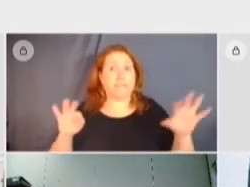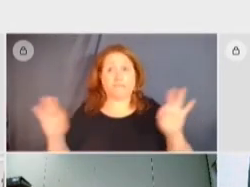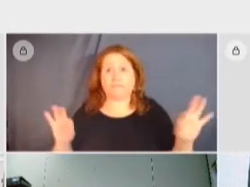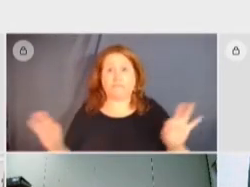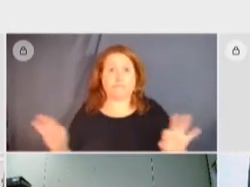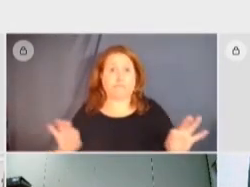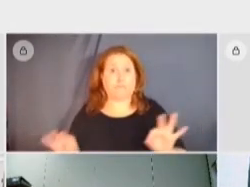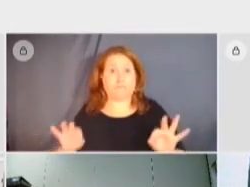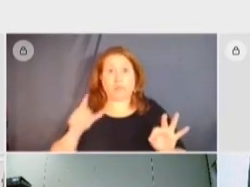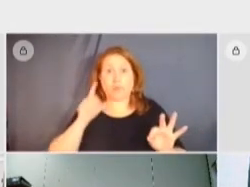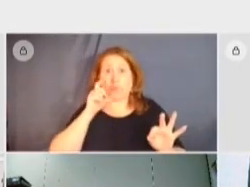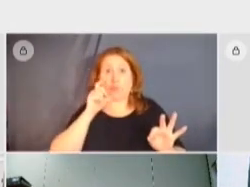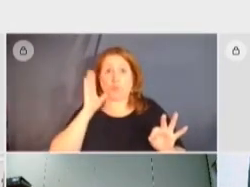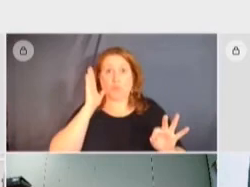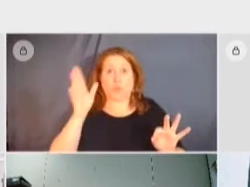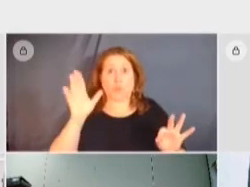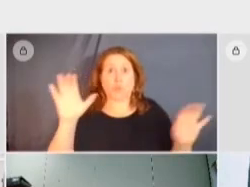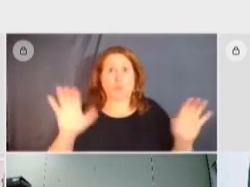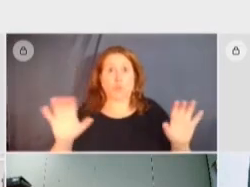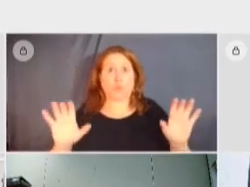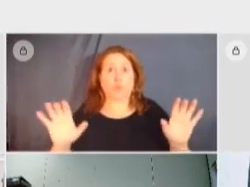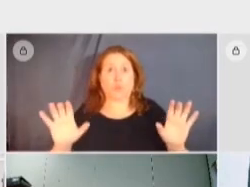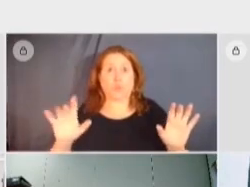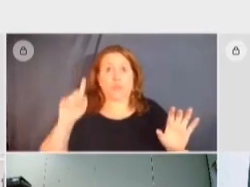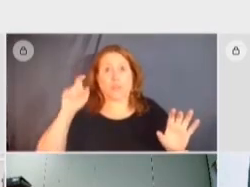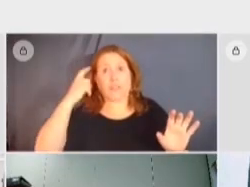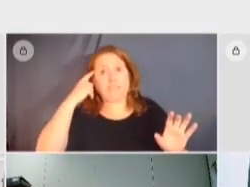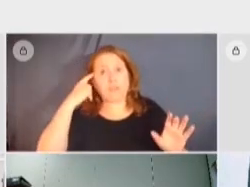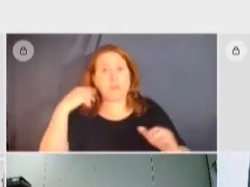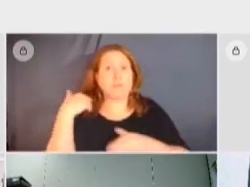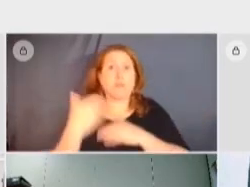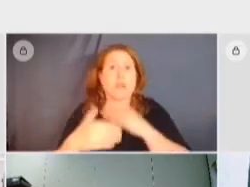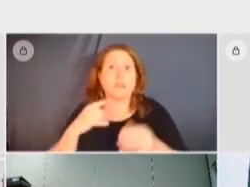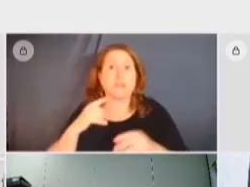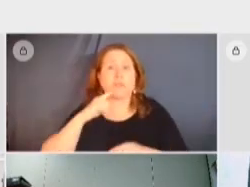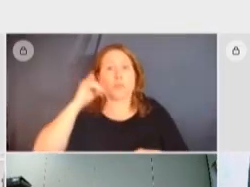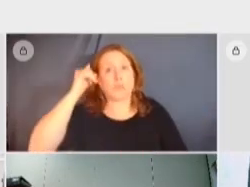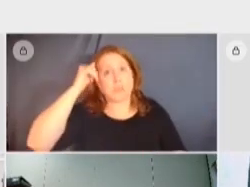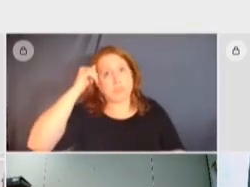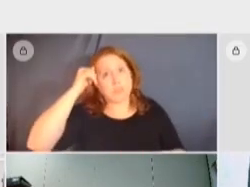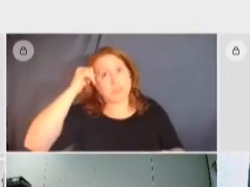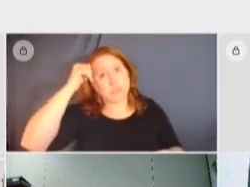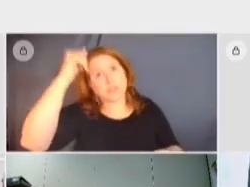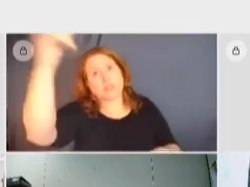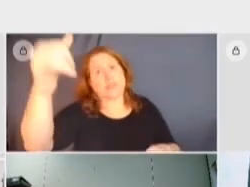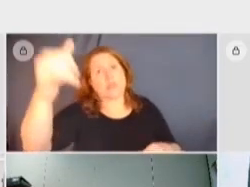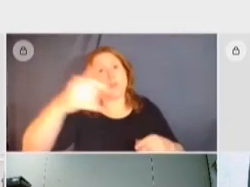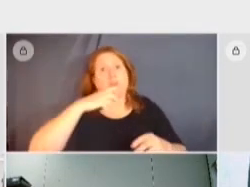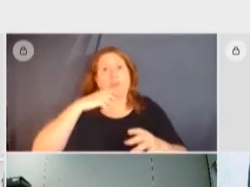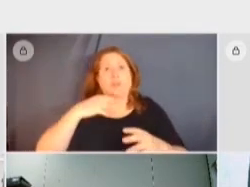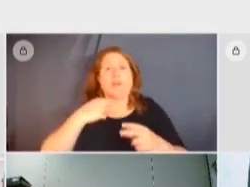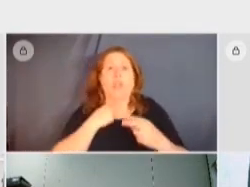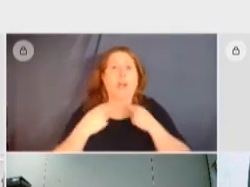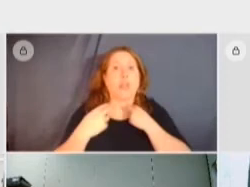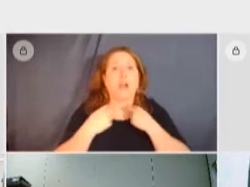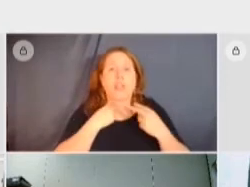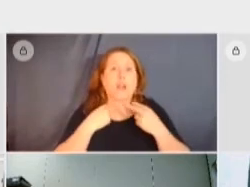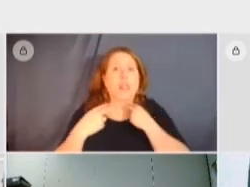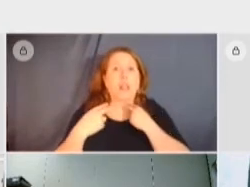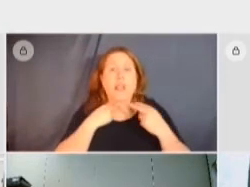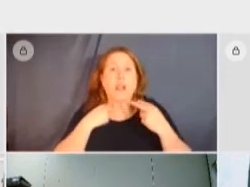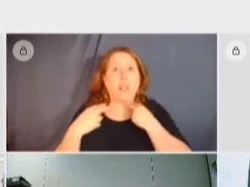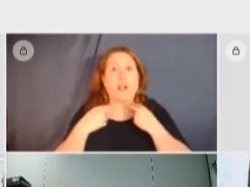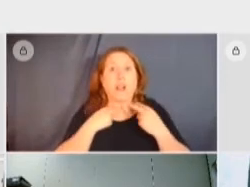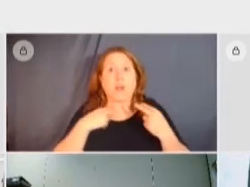civil service and so on. I think that if we had a legislative mandate within the scope of our